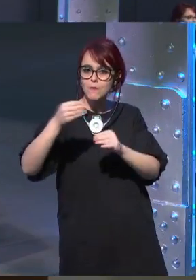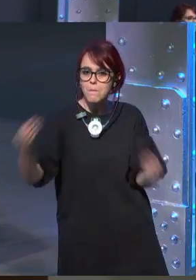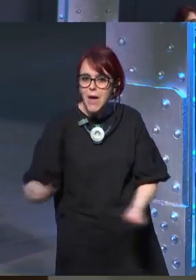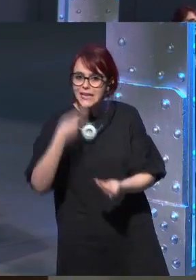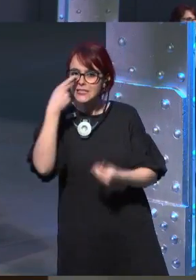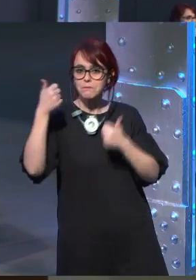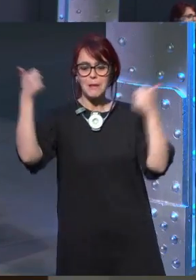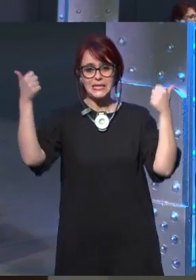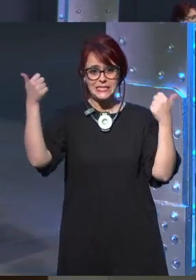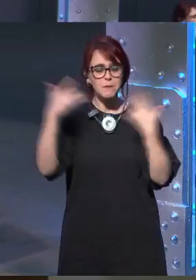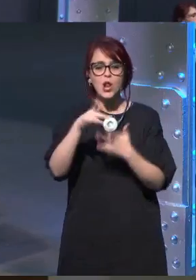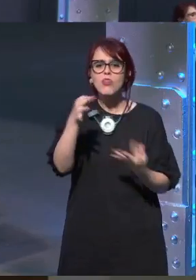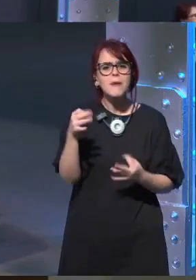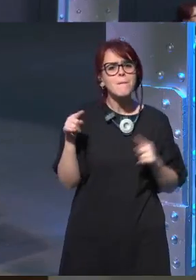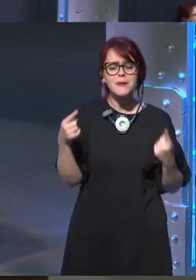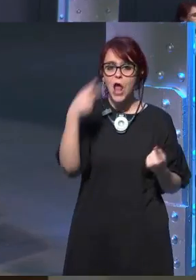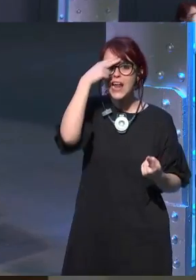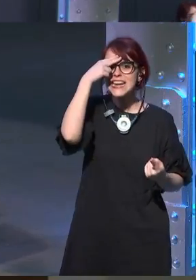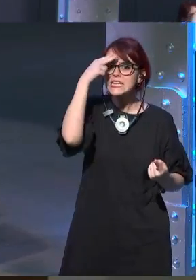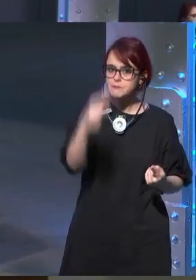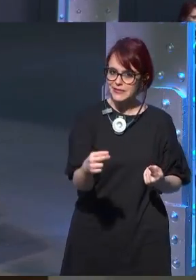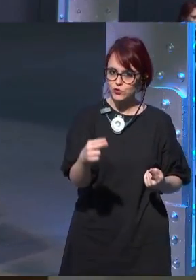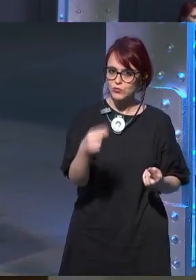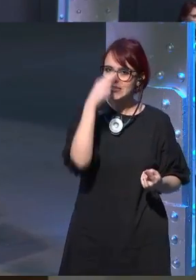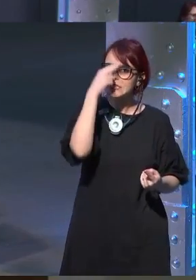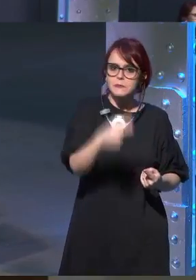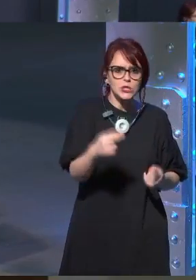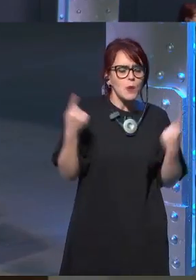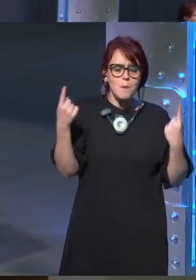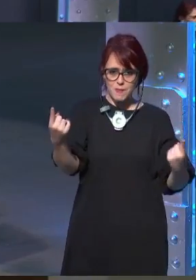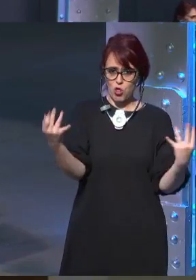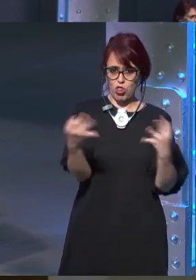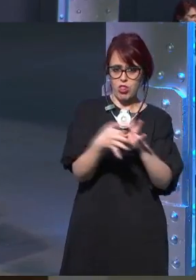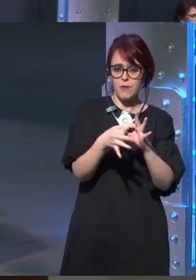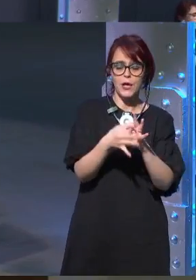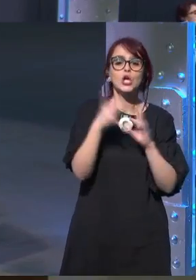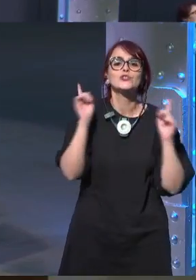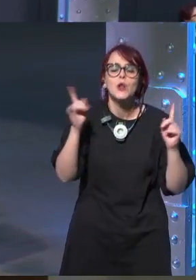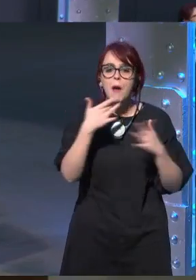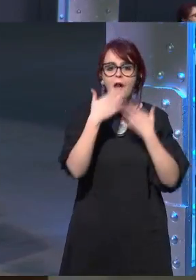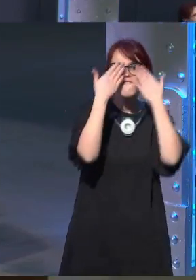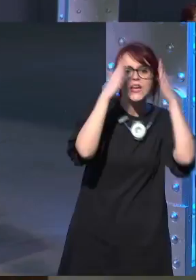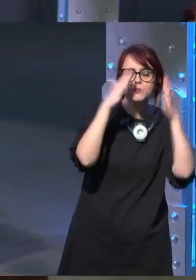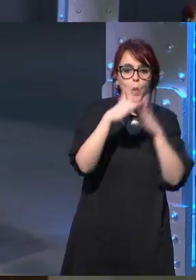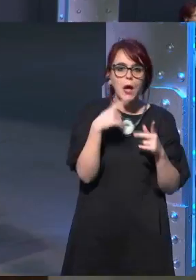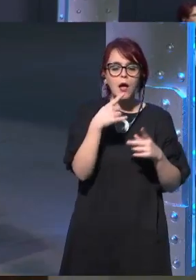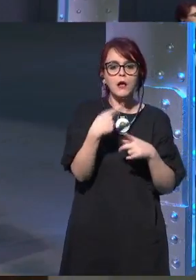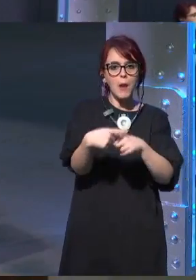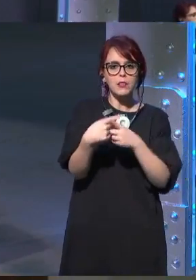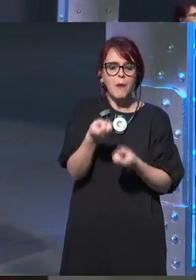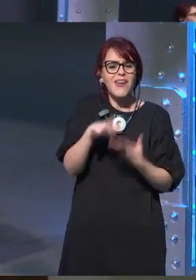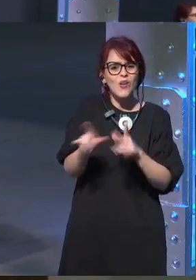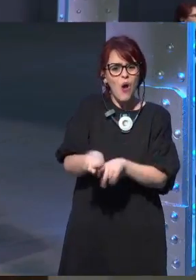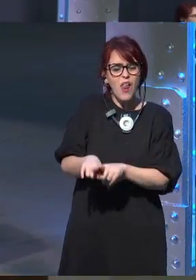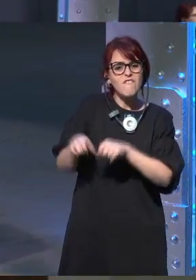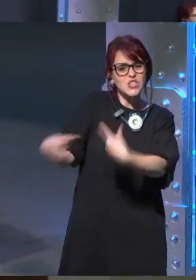building a mutually beneficial relationship first. Don't just go on Facebook and start selling crap. Nobody appreciates